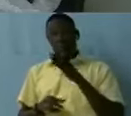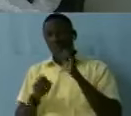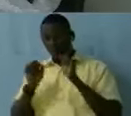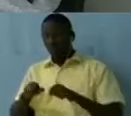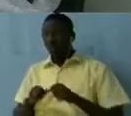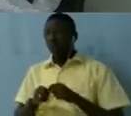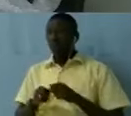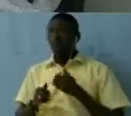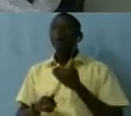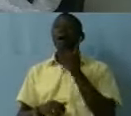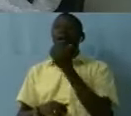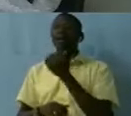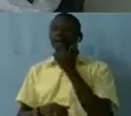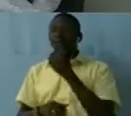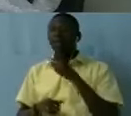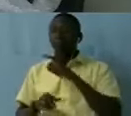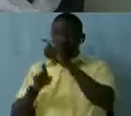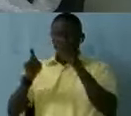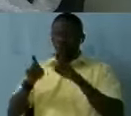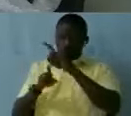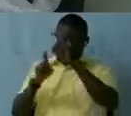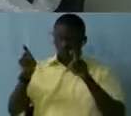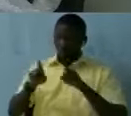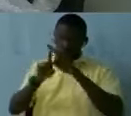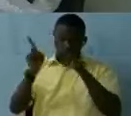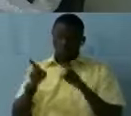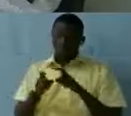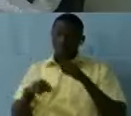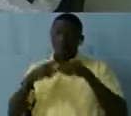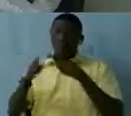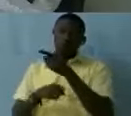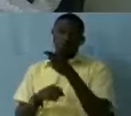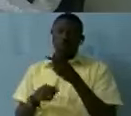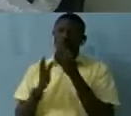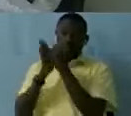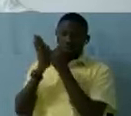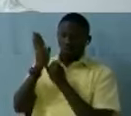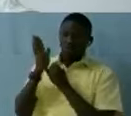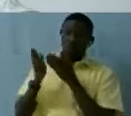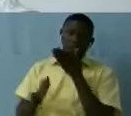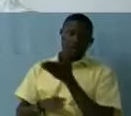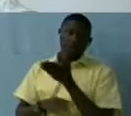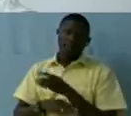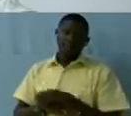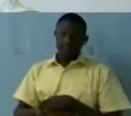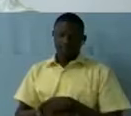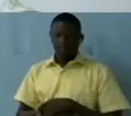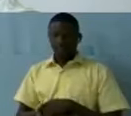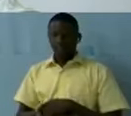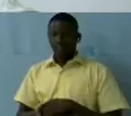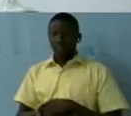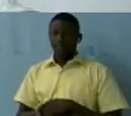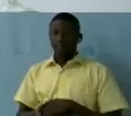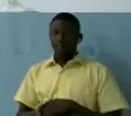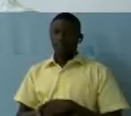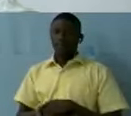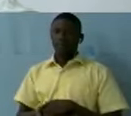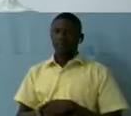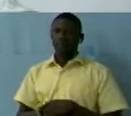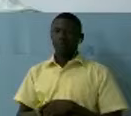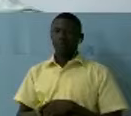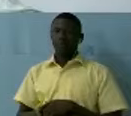aseke TRRC si wo kolu do lu noma satalo le pour ke kisikisi. And in that regard, the TRRC may